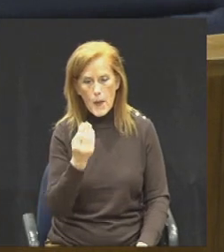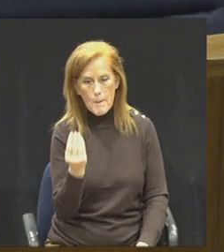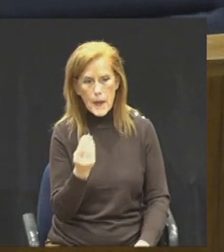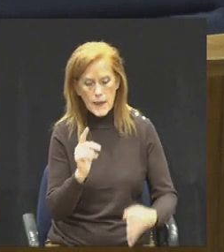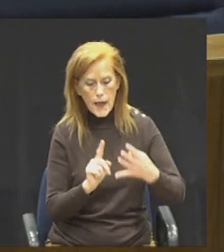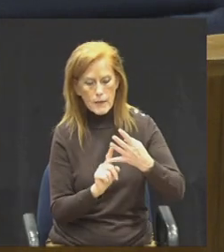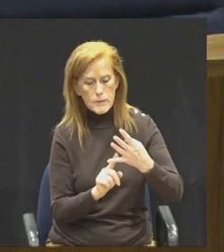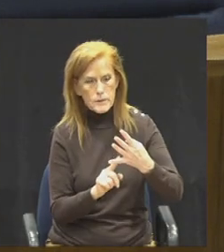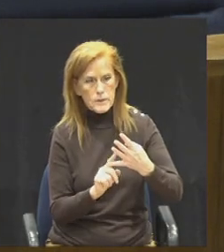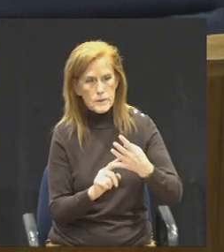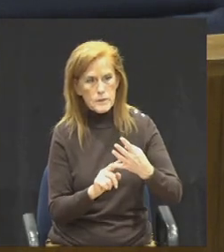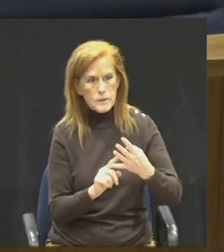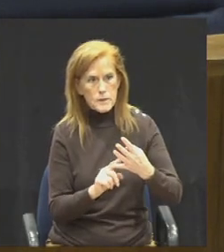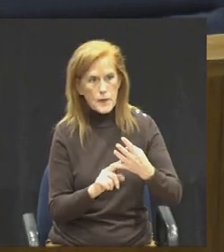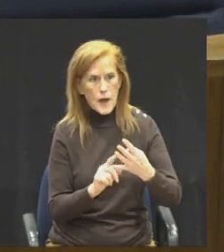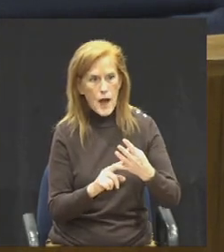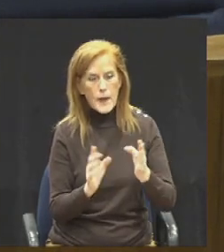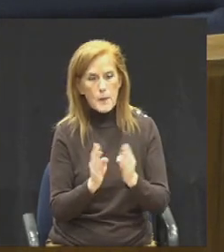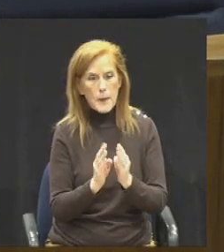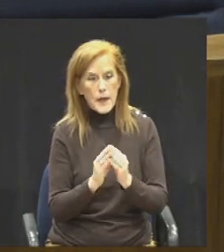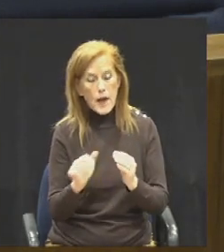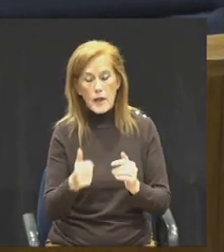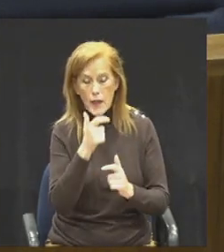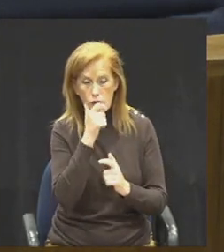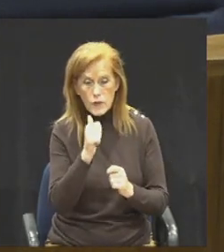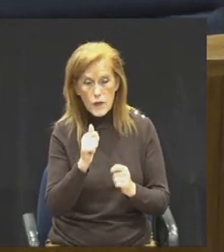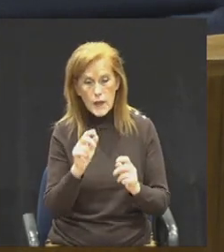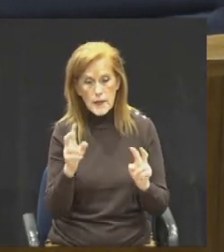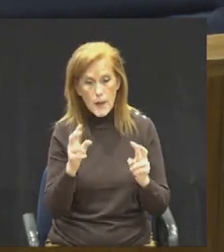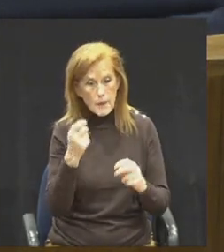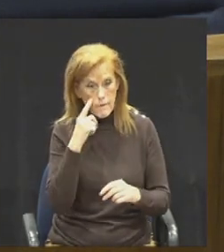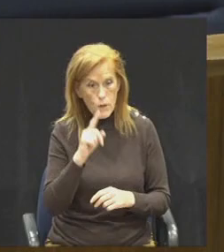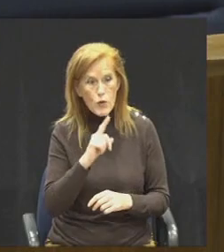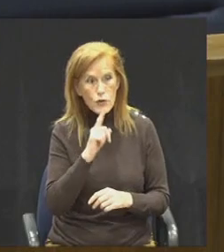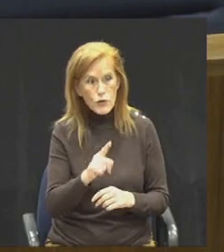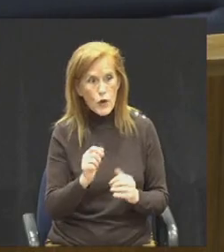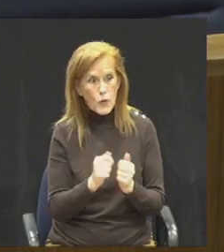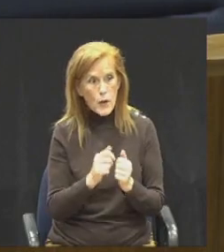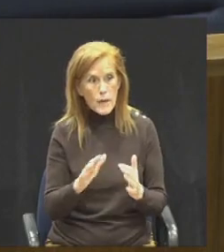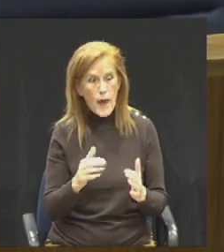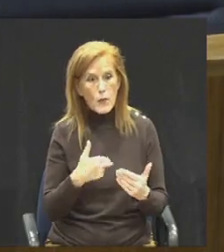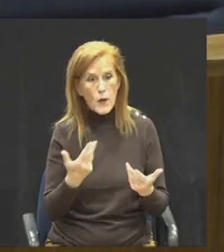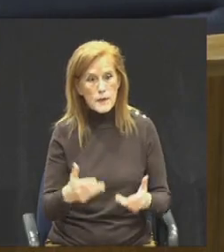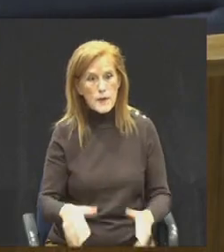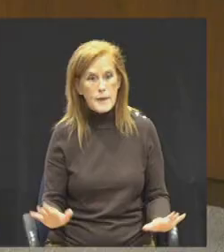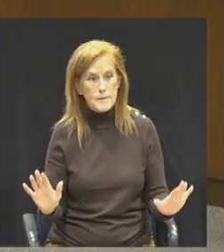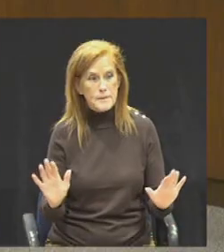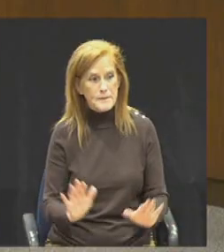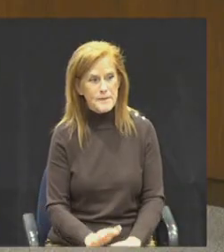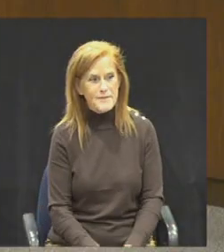on another interesting topic for sure. And with that, we're adjourned.